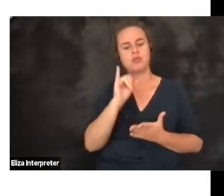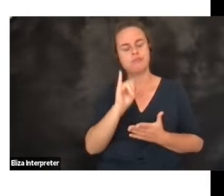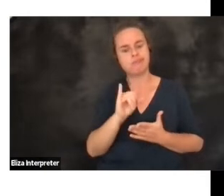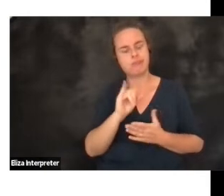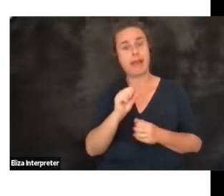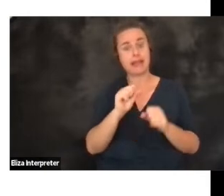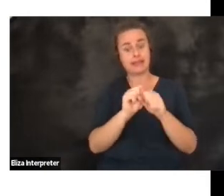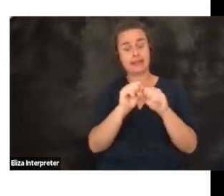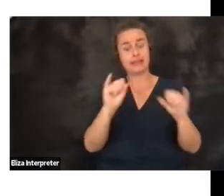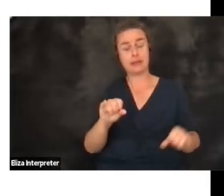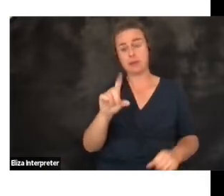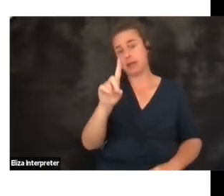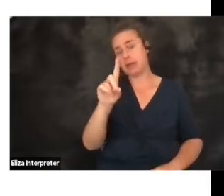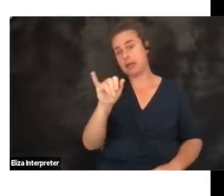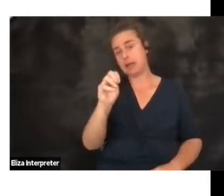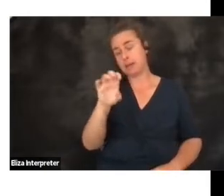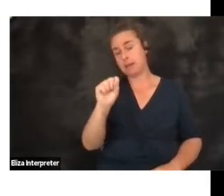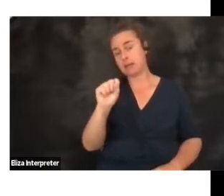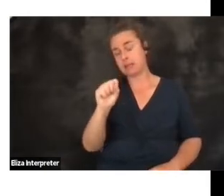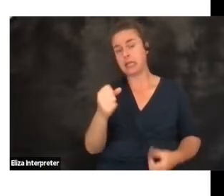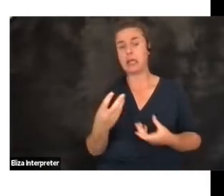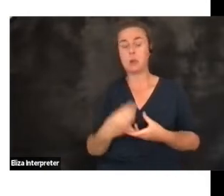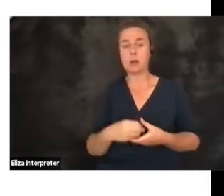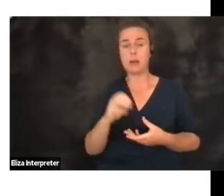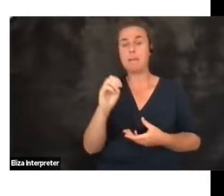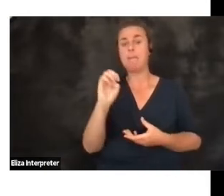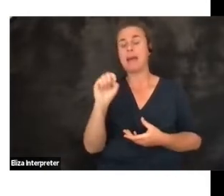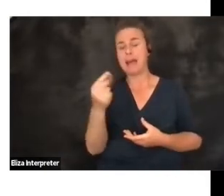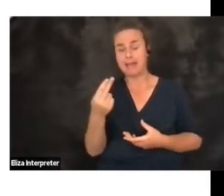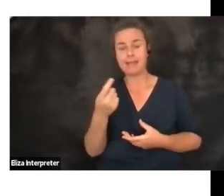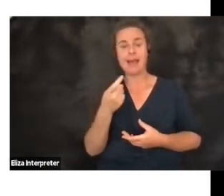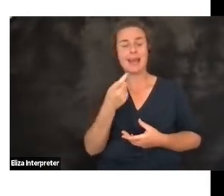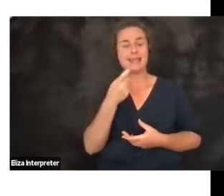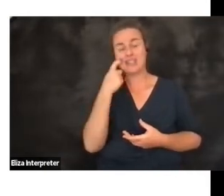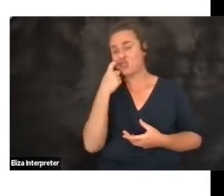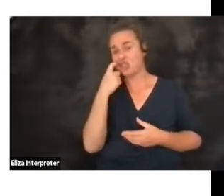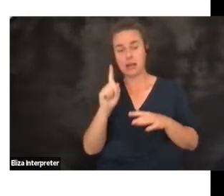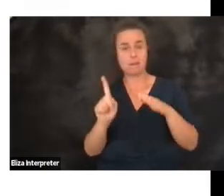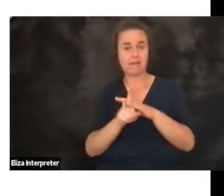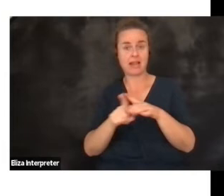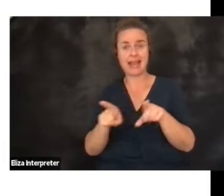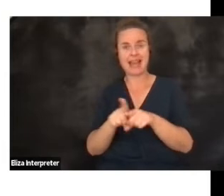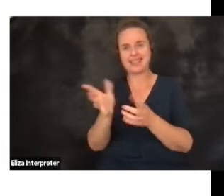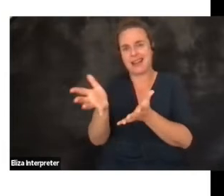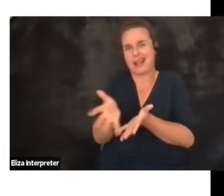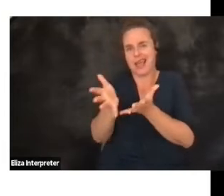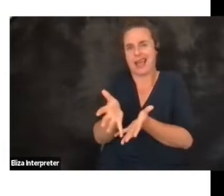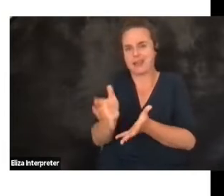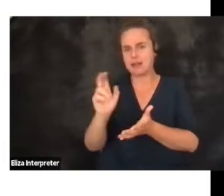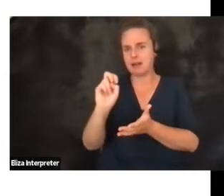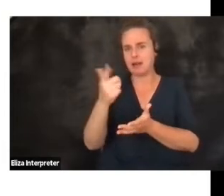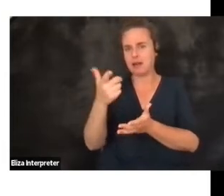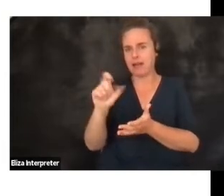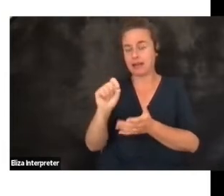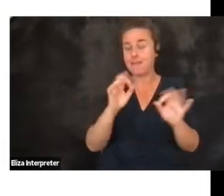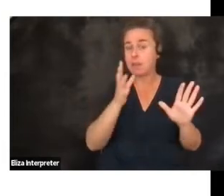dynamics included meth addiction manifesting as neglect. When parents are using